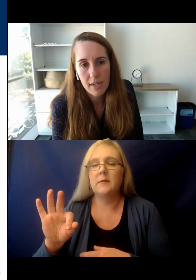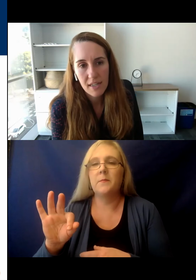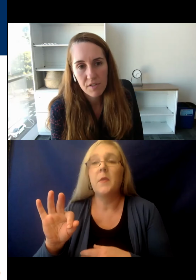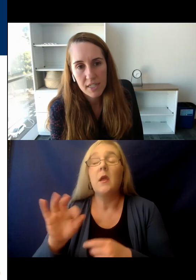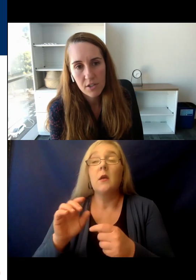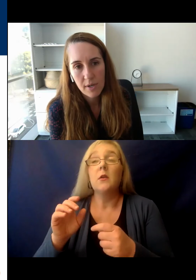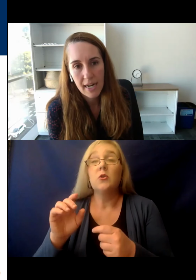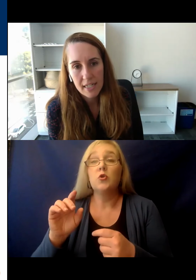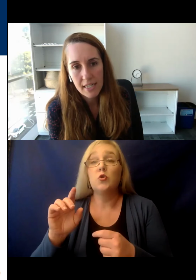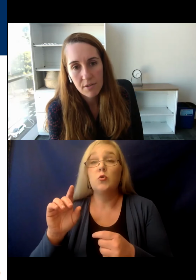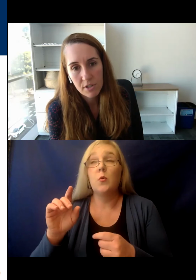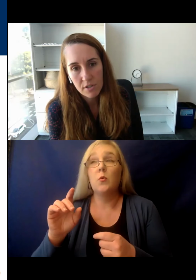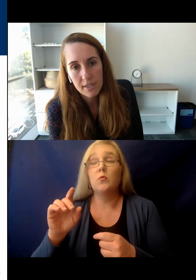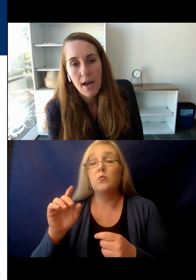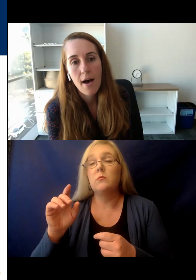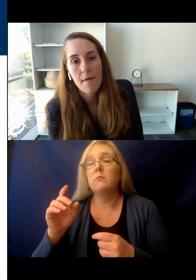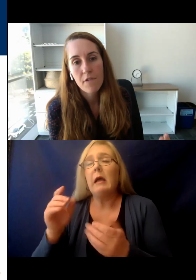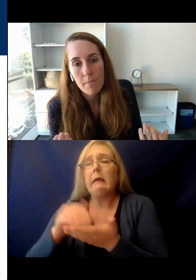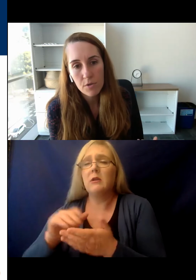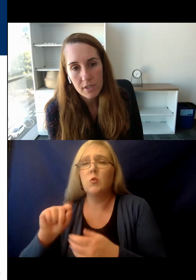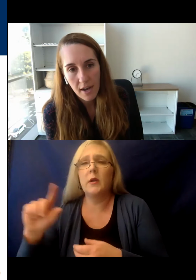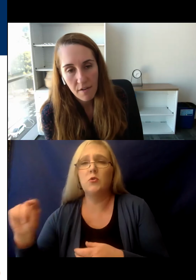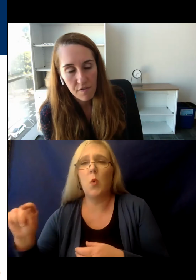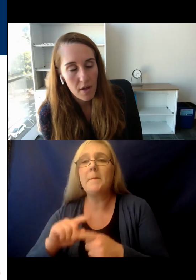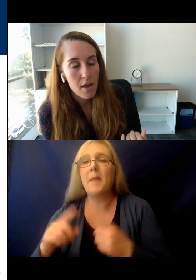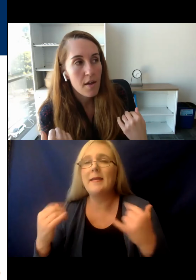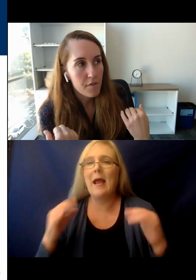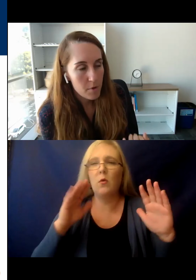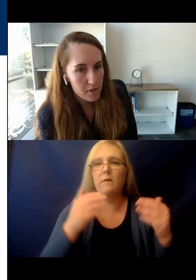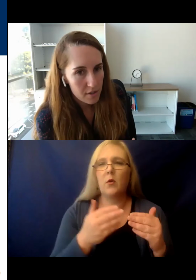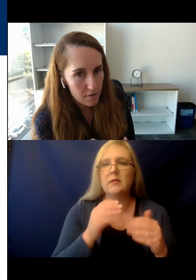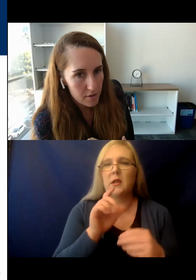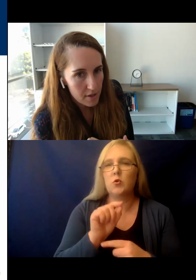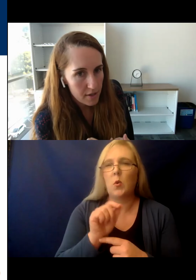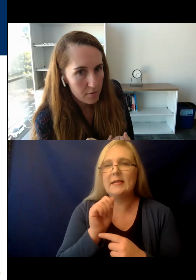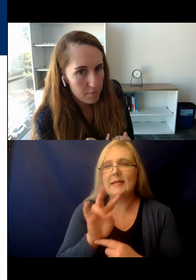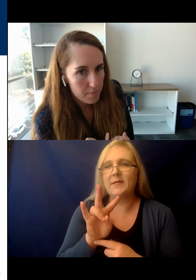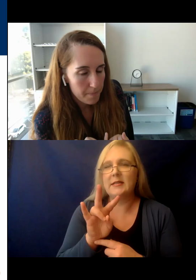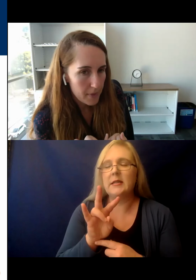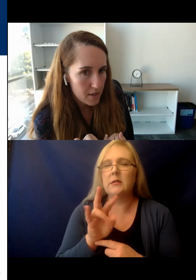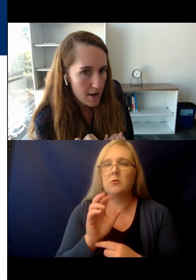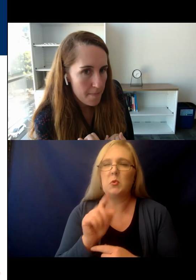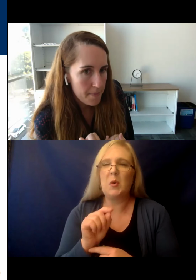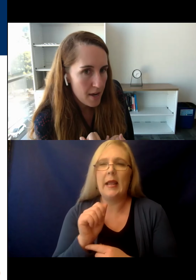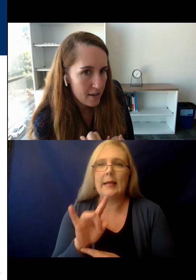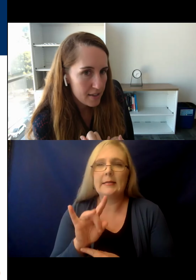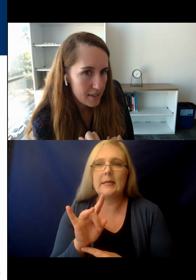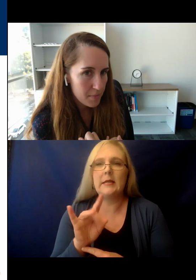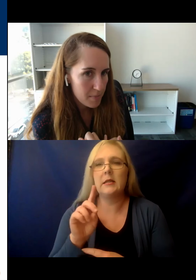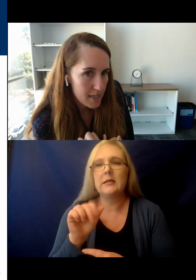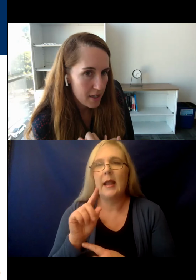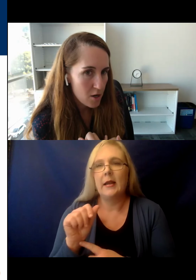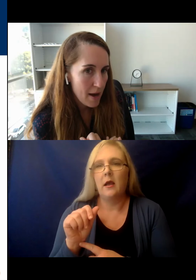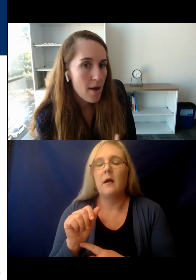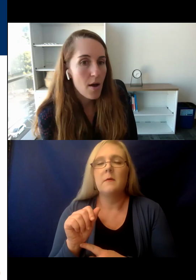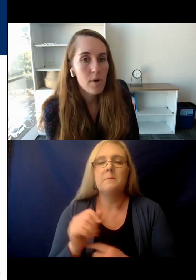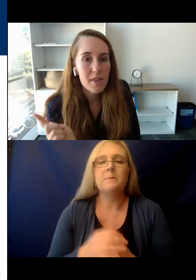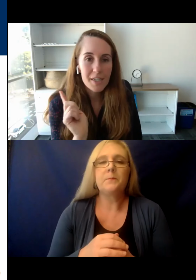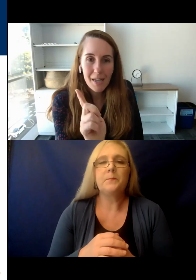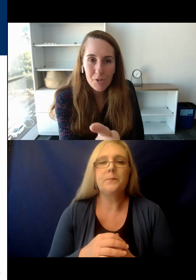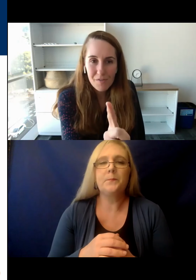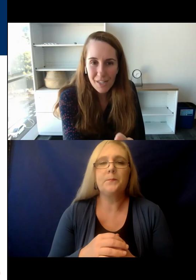at the 2017, 2018 results. For most of the analyses I'm going to be telling you